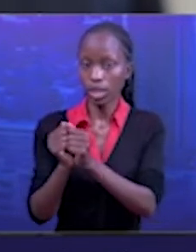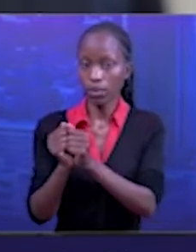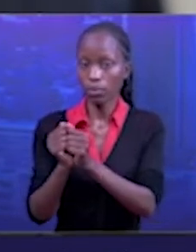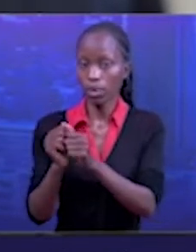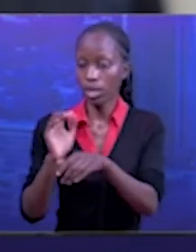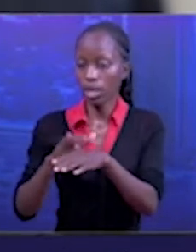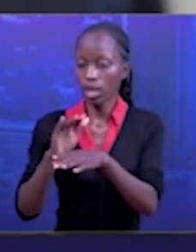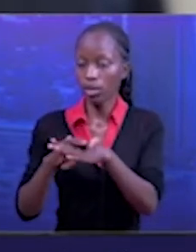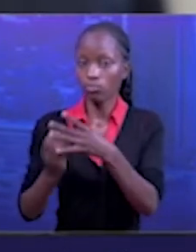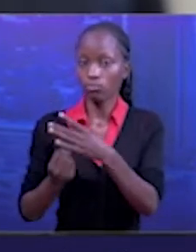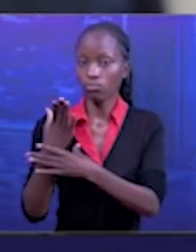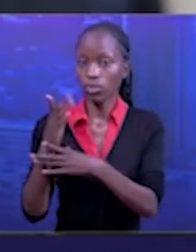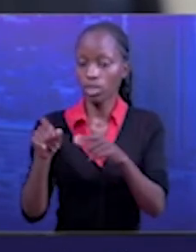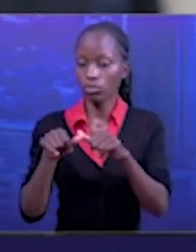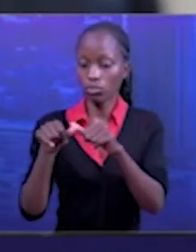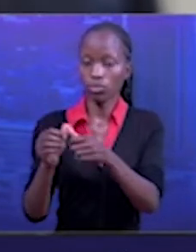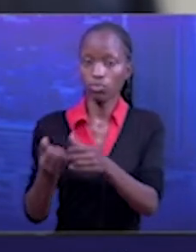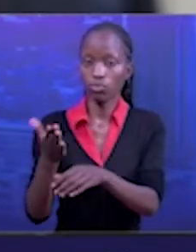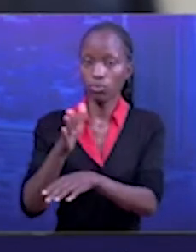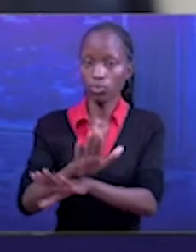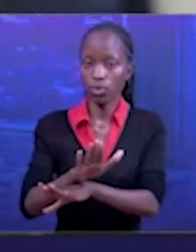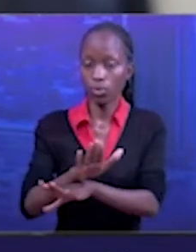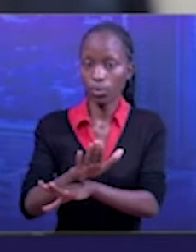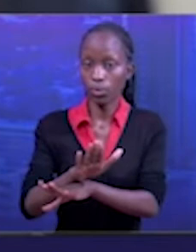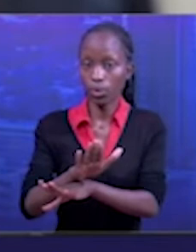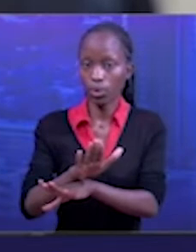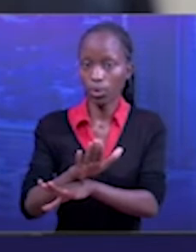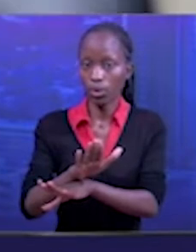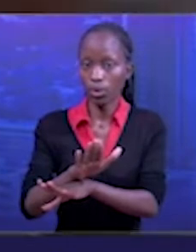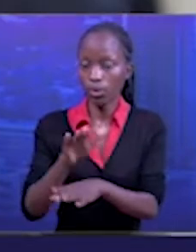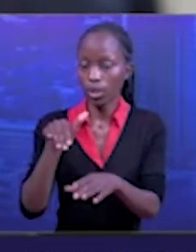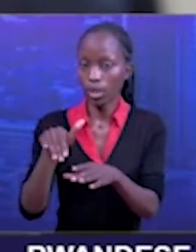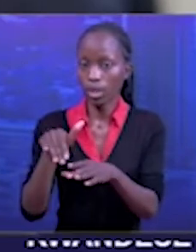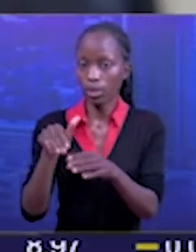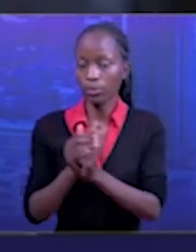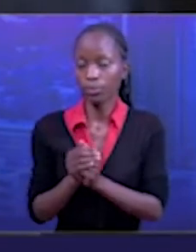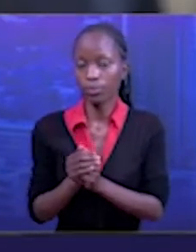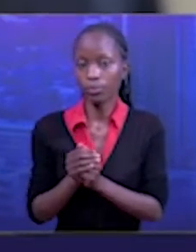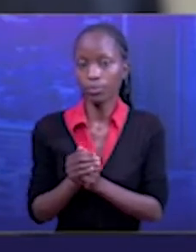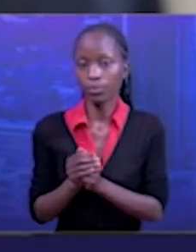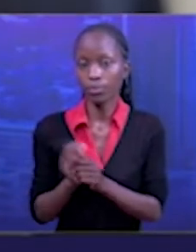and continued recovery of the macroeconomic environment in the period under review.